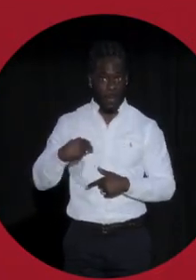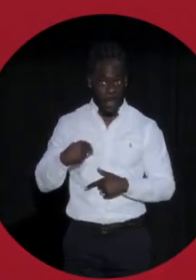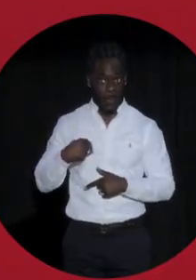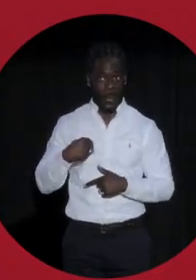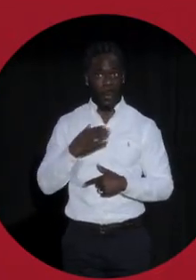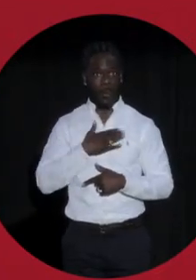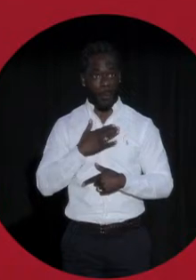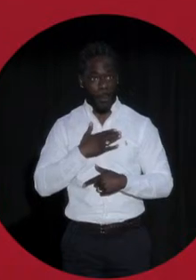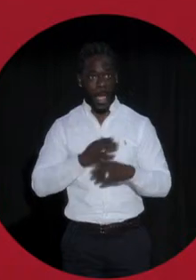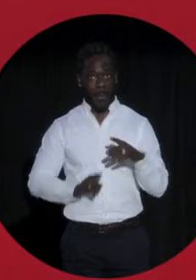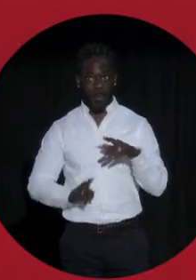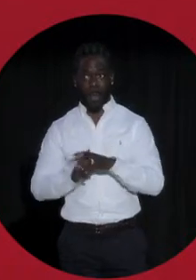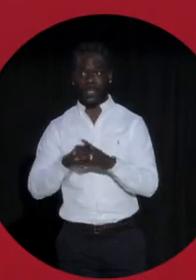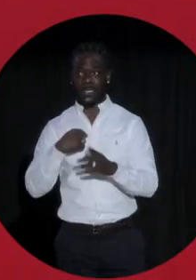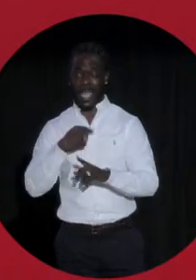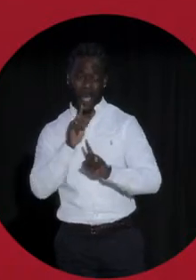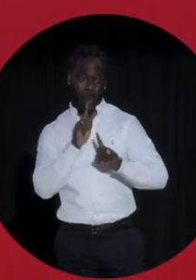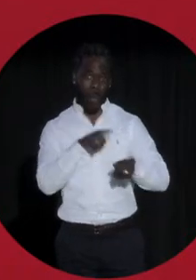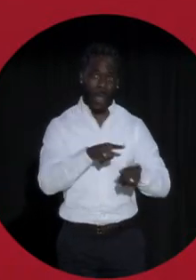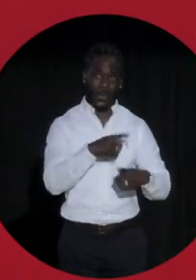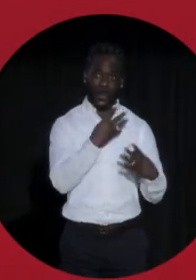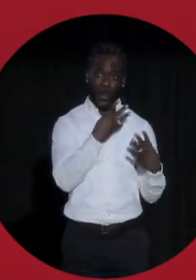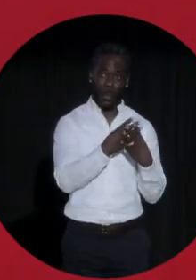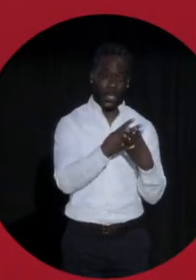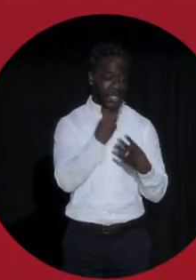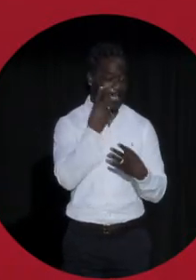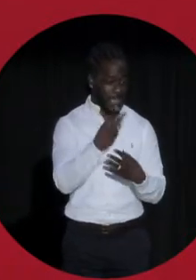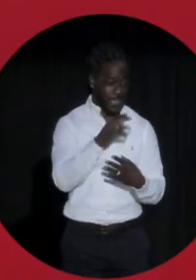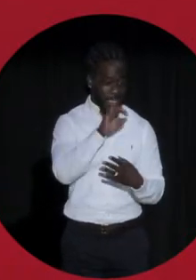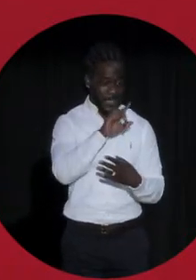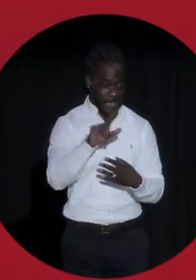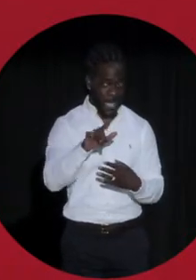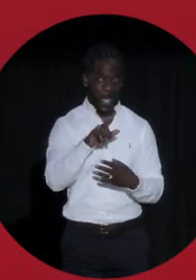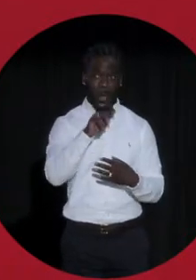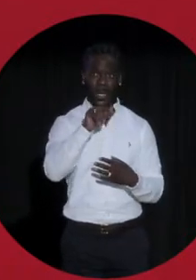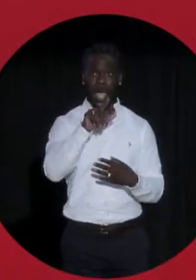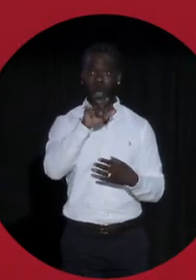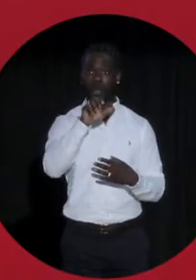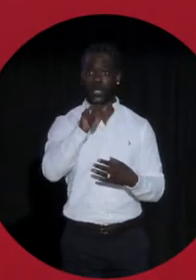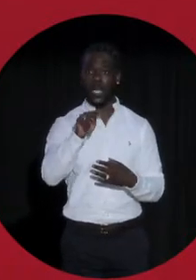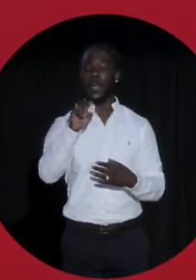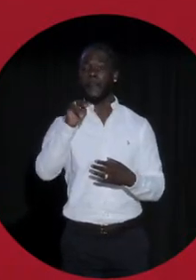presence, went to the prison to see the cell that Nelson Mandela